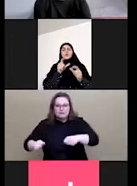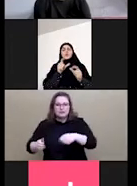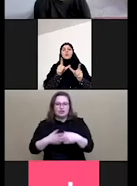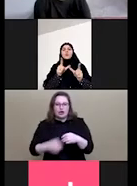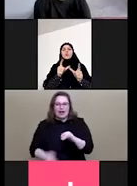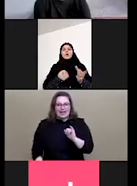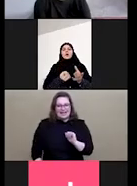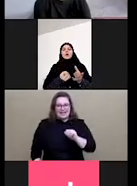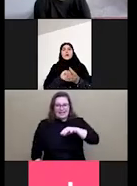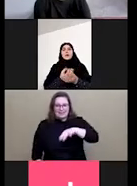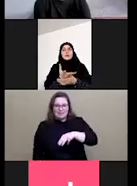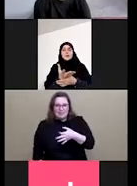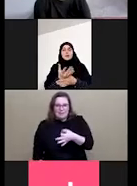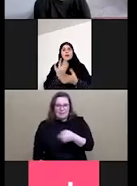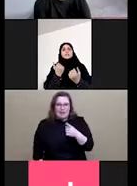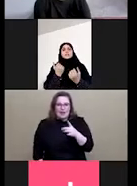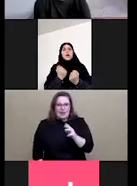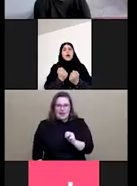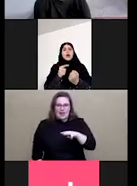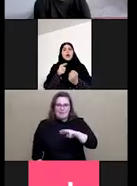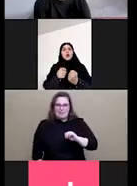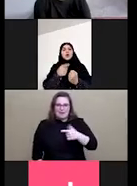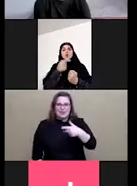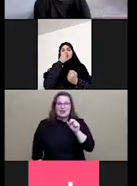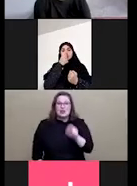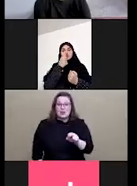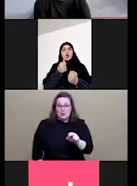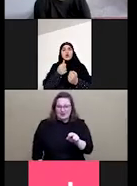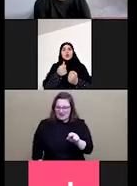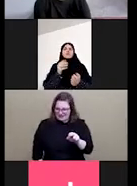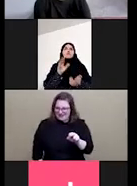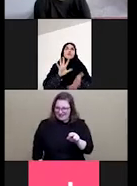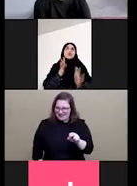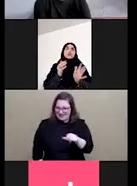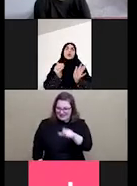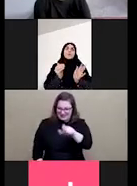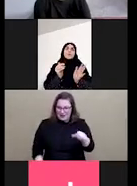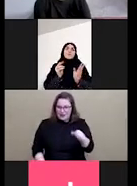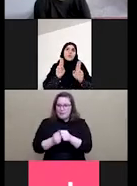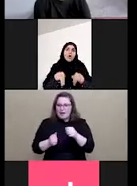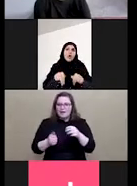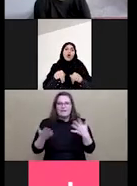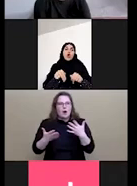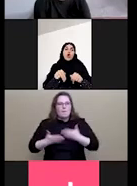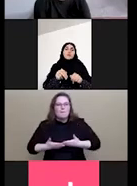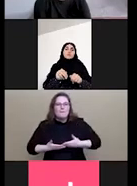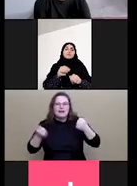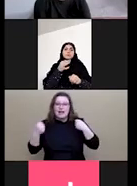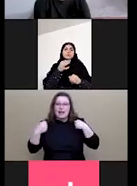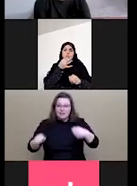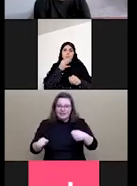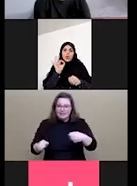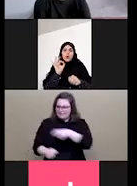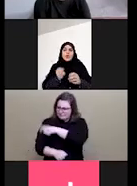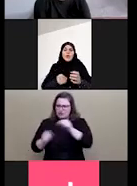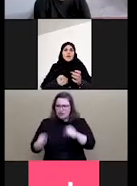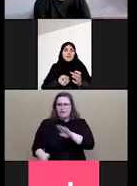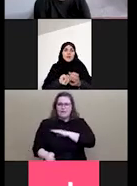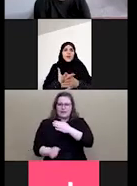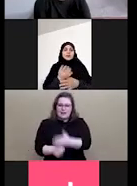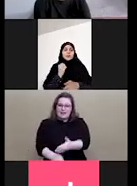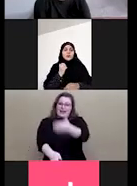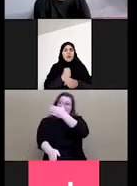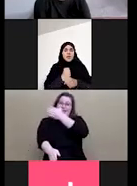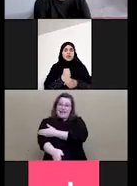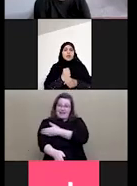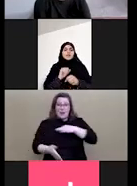should have been much more efficient is if somehow they were present during the project